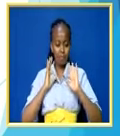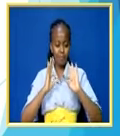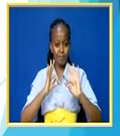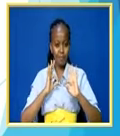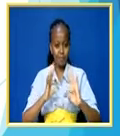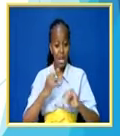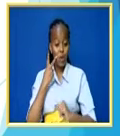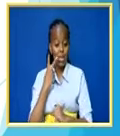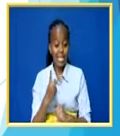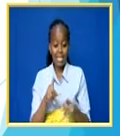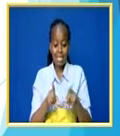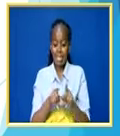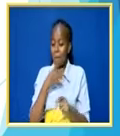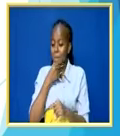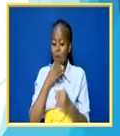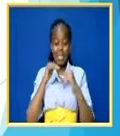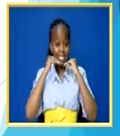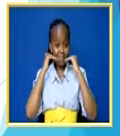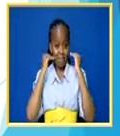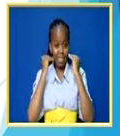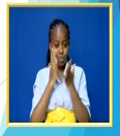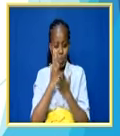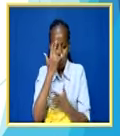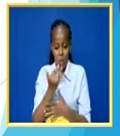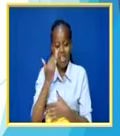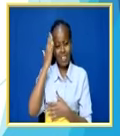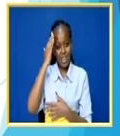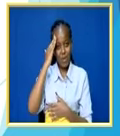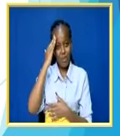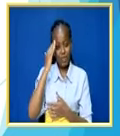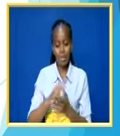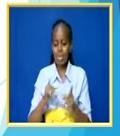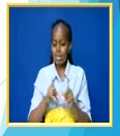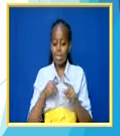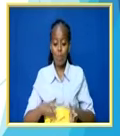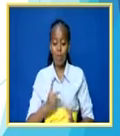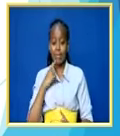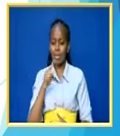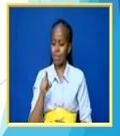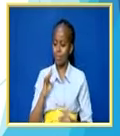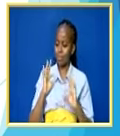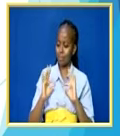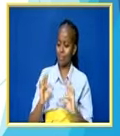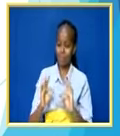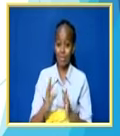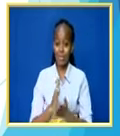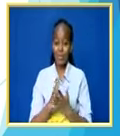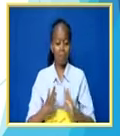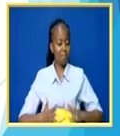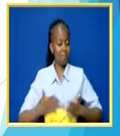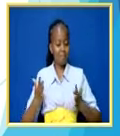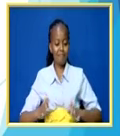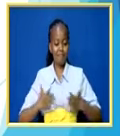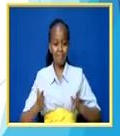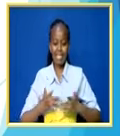he's looking nice. And you can see he's even smiling now because he knows. Yes. Just the way when I told you, he looks smart. You are really happy. You